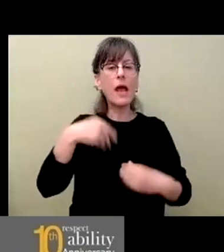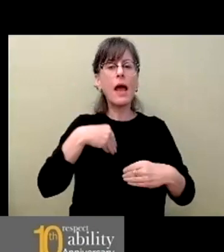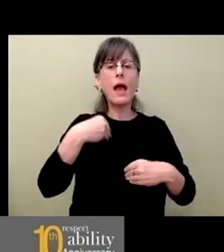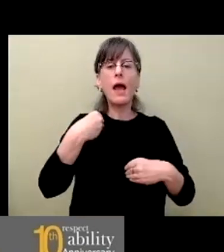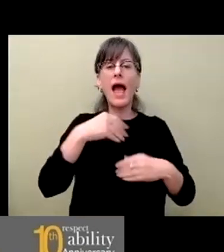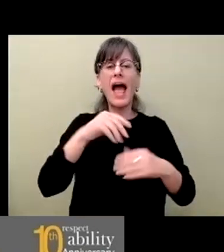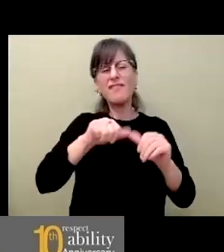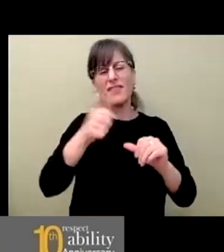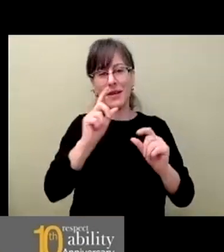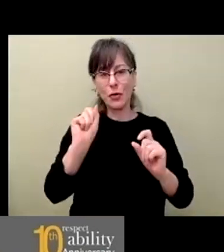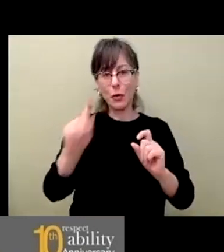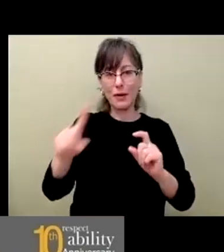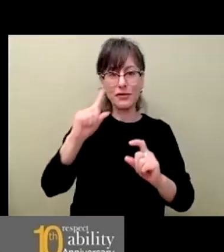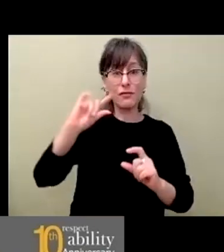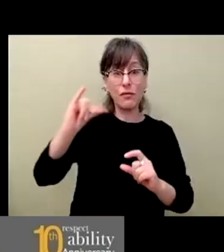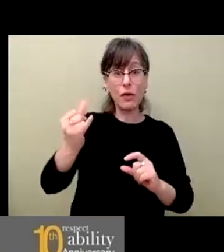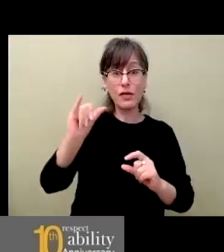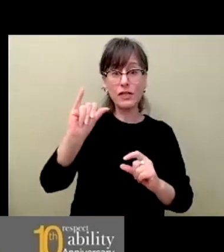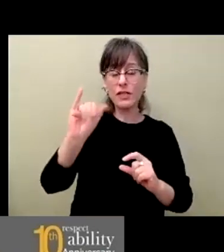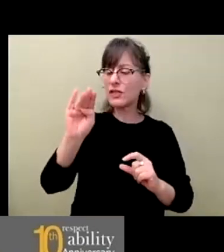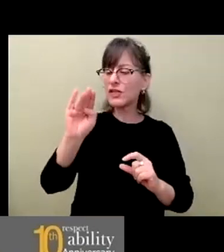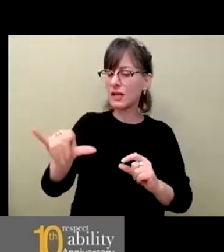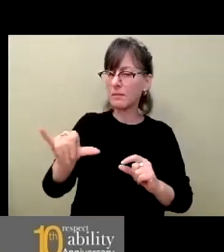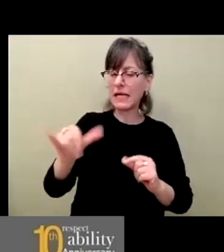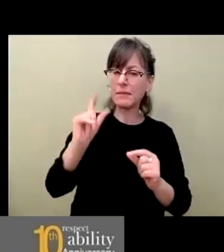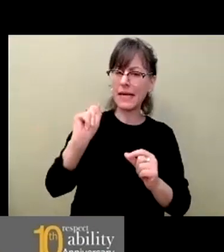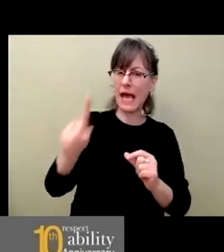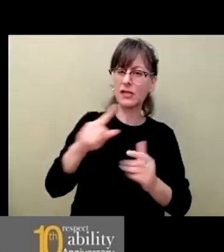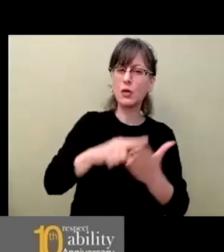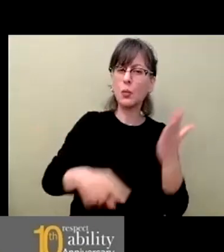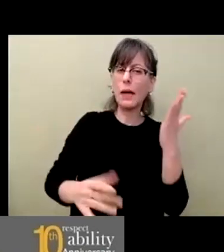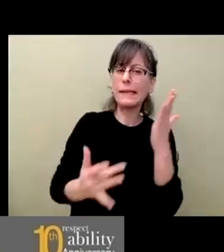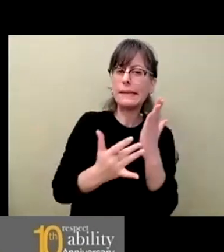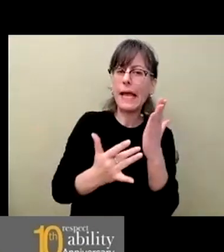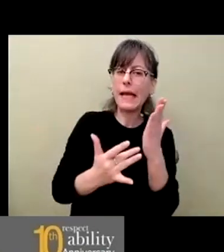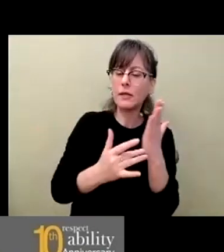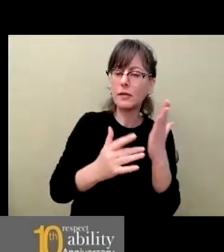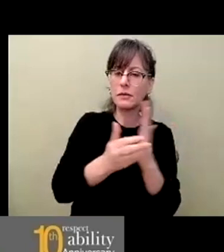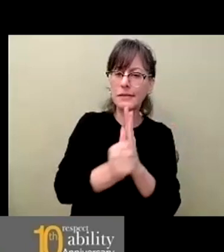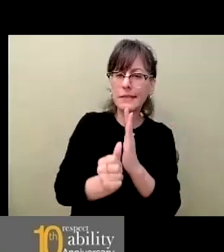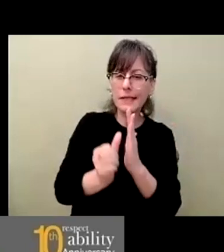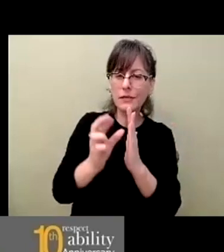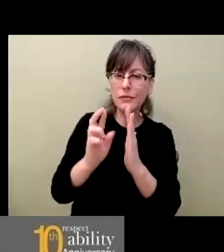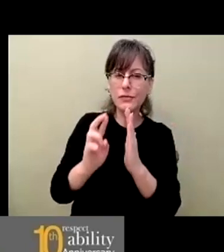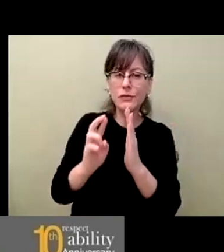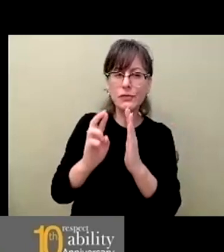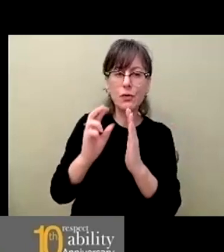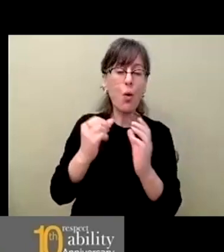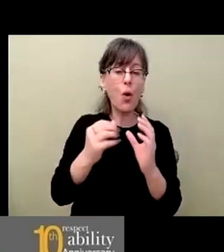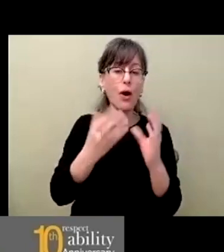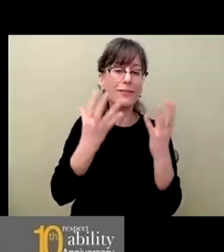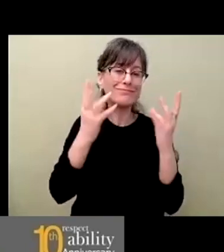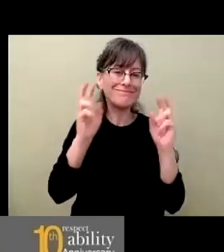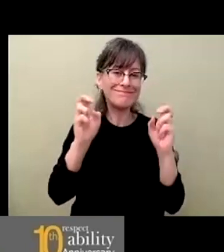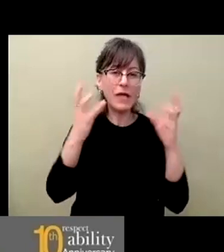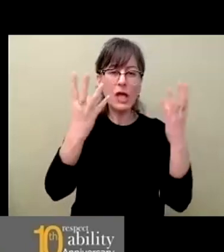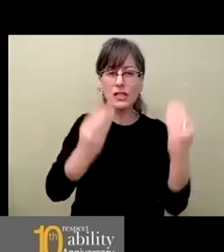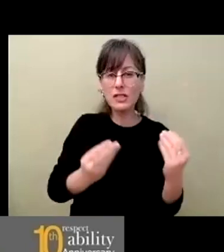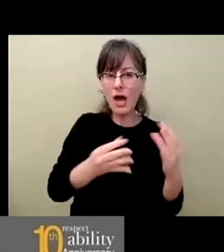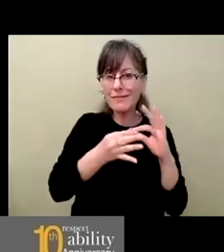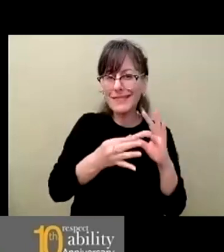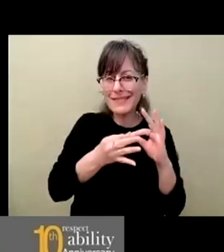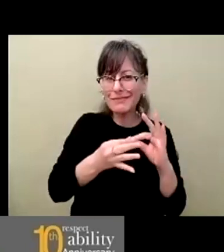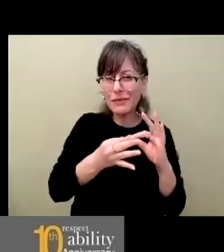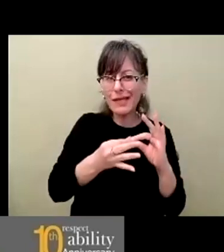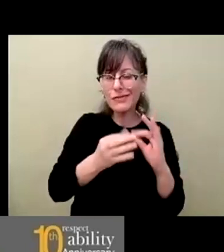question then to answer for us. So Jimmy, what technical skills or soft or potentially relational skills might a person who